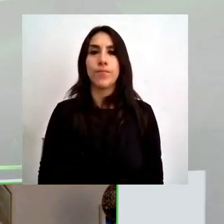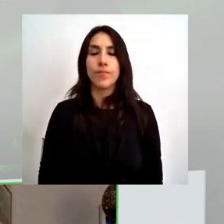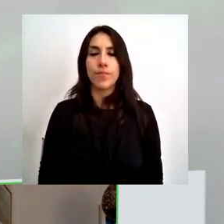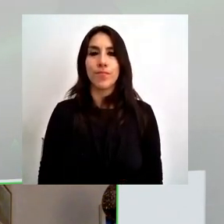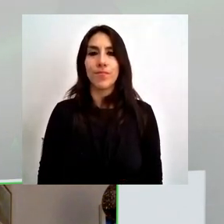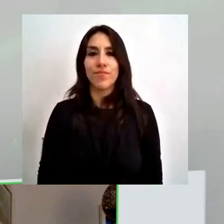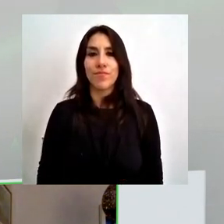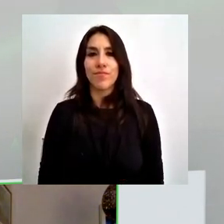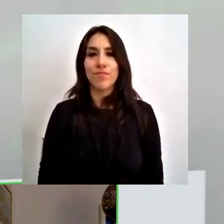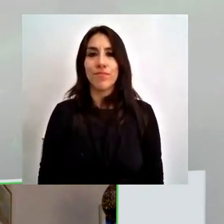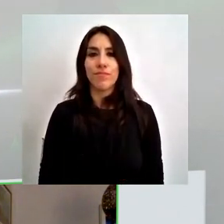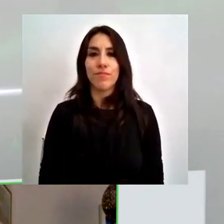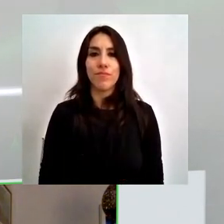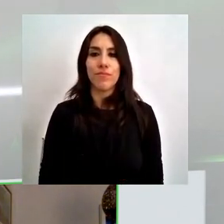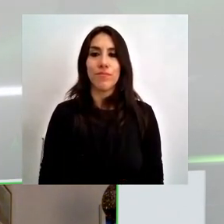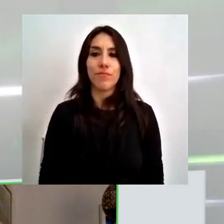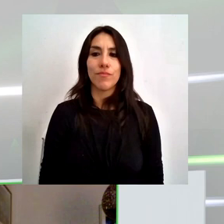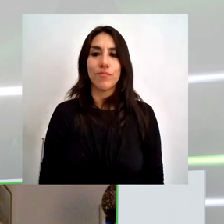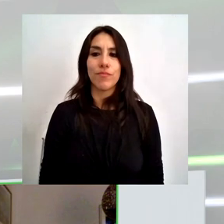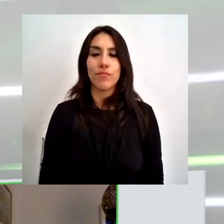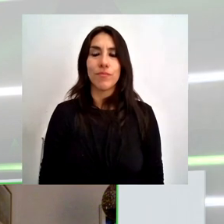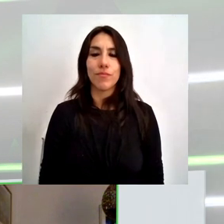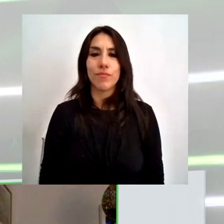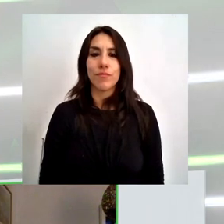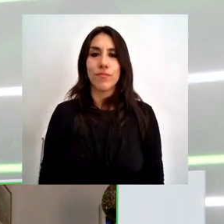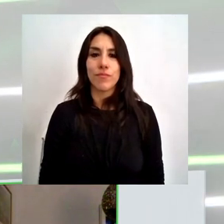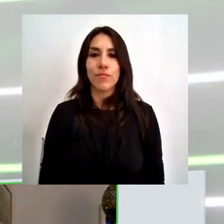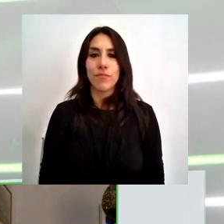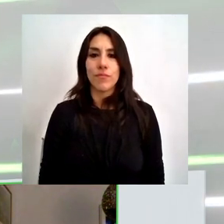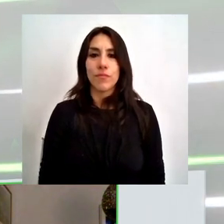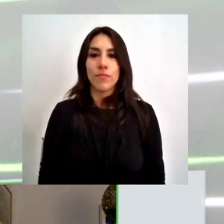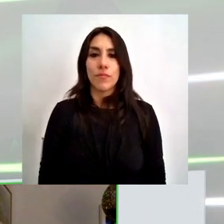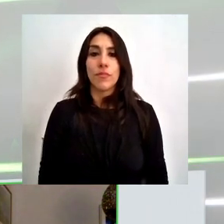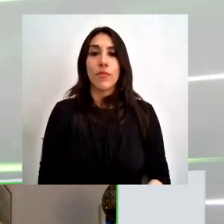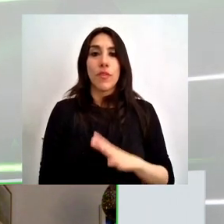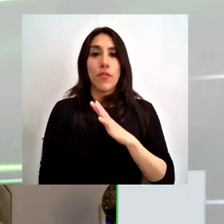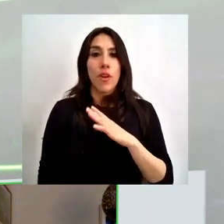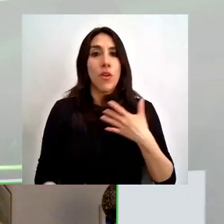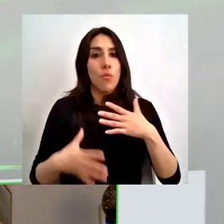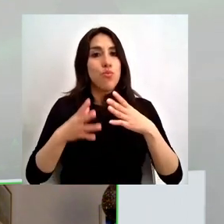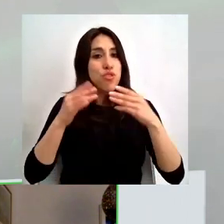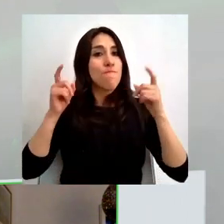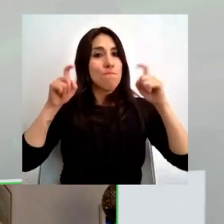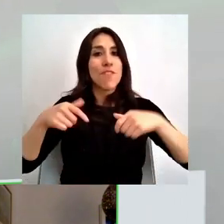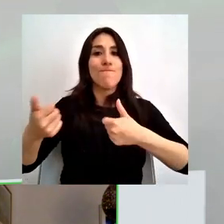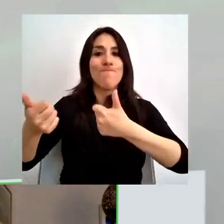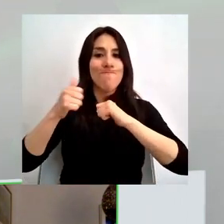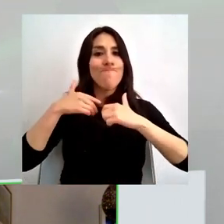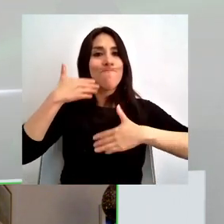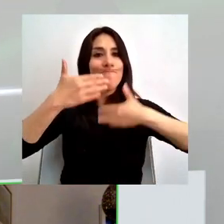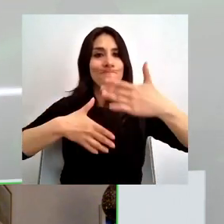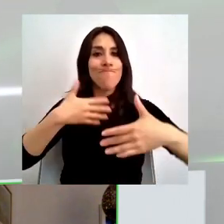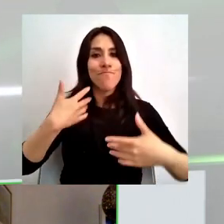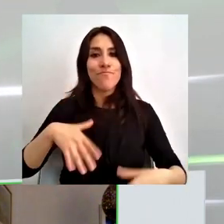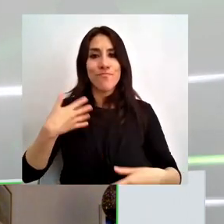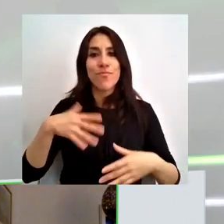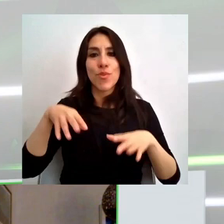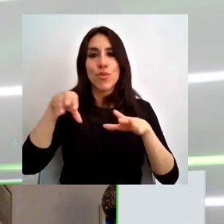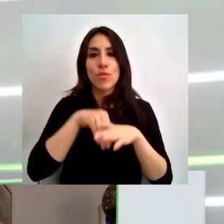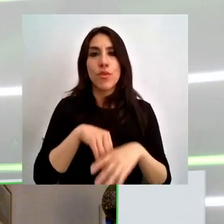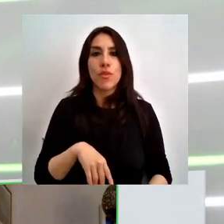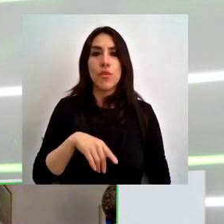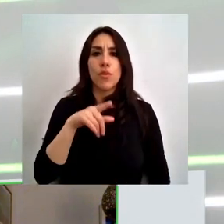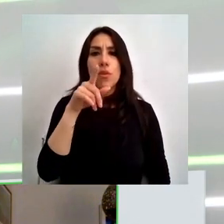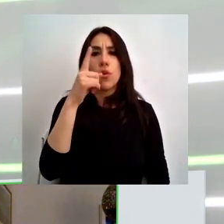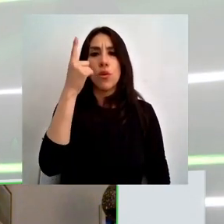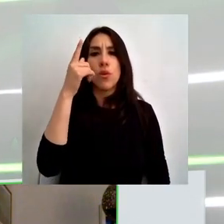Obviamente aún nos quedan muchos desafíos en los que seguir avanzando en la inclusión. We definitely have a lot of challenges